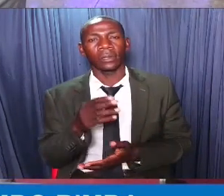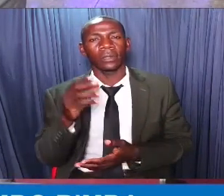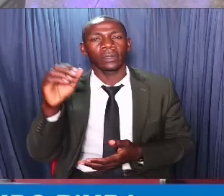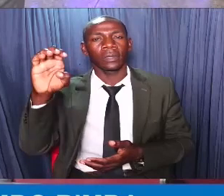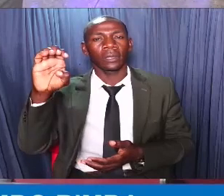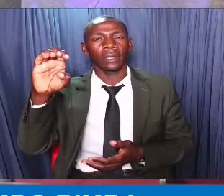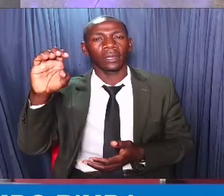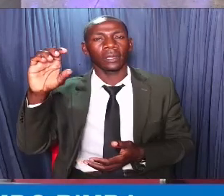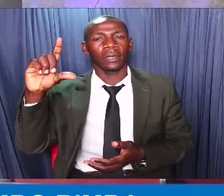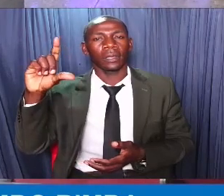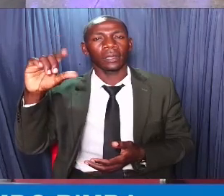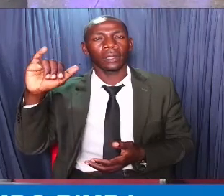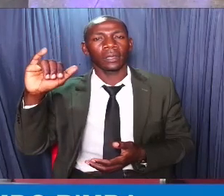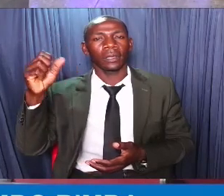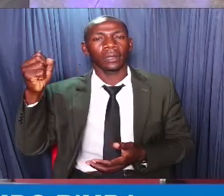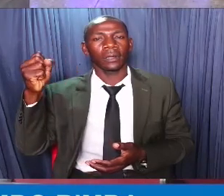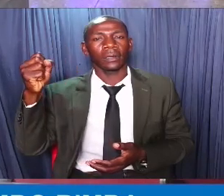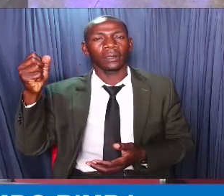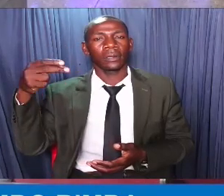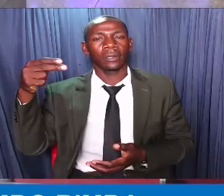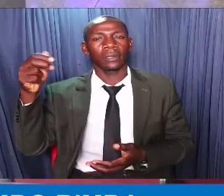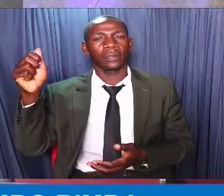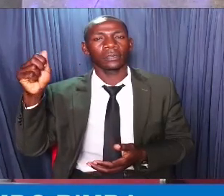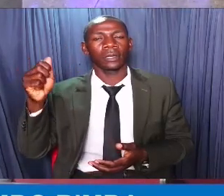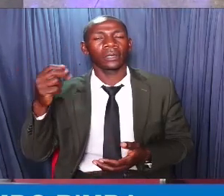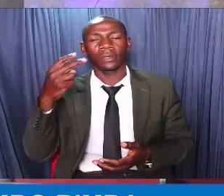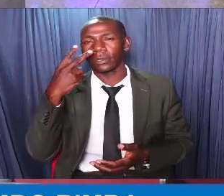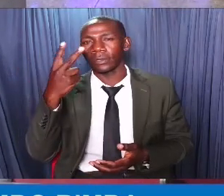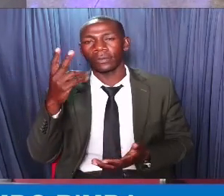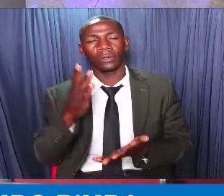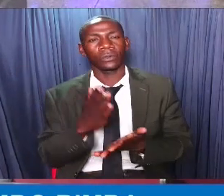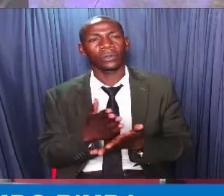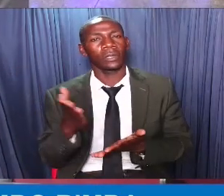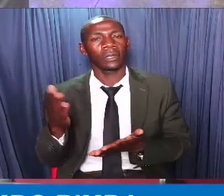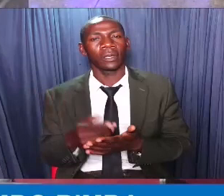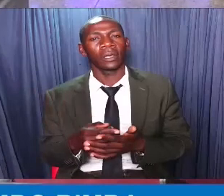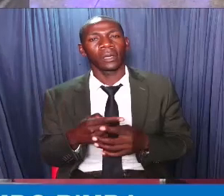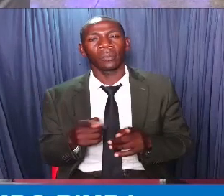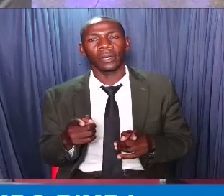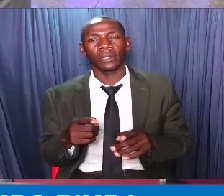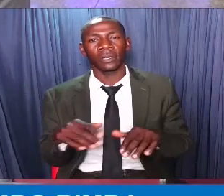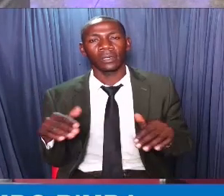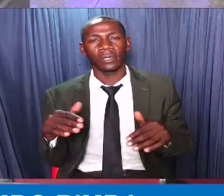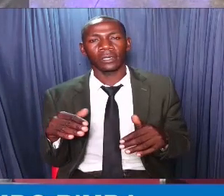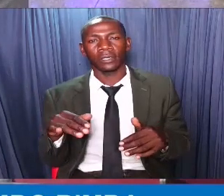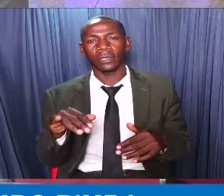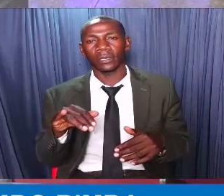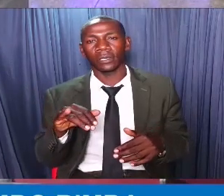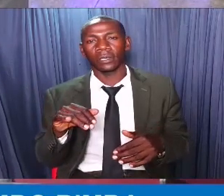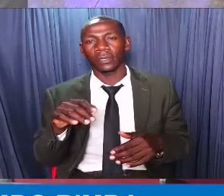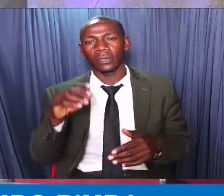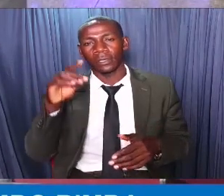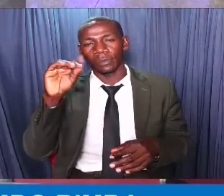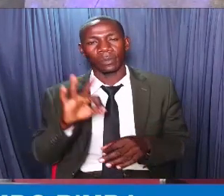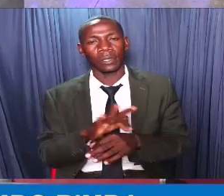kwake mtumishi wa Mungu? Didn't you get to the man of God Elisha? Akasema nimefika kwake. He said I've got to him. Lakini amenitendea madharau. But he has